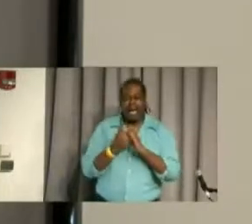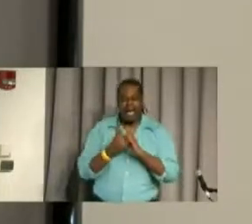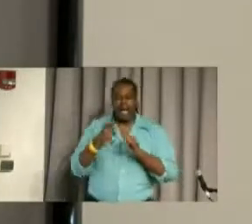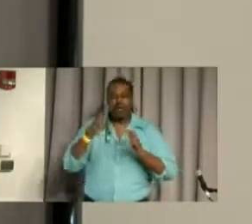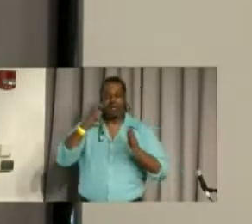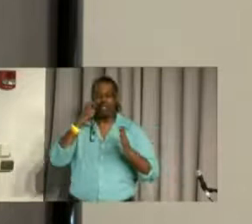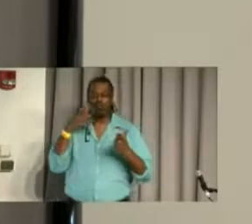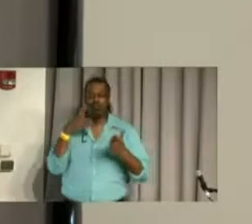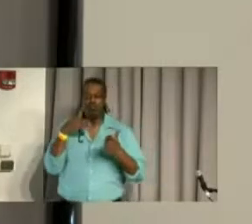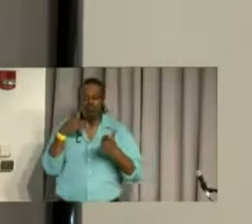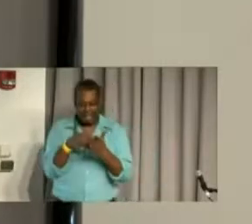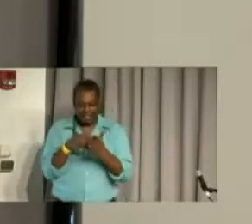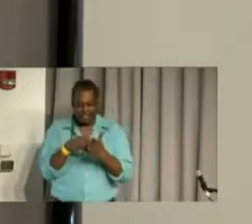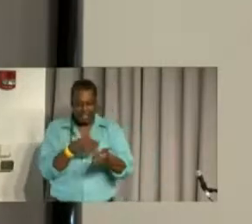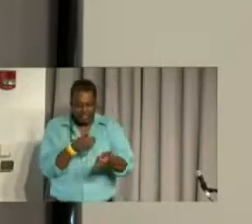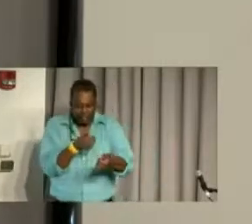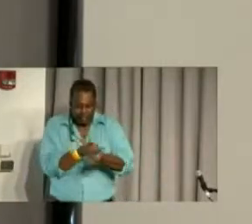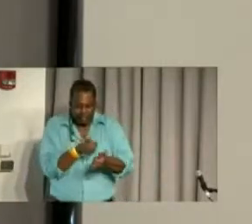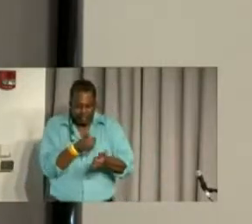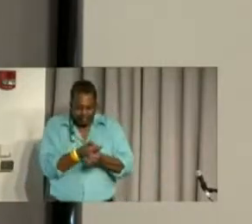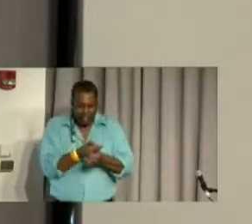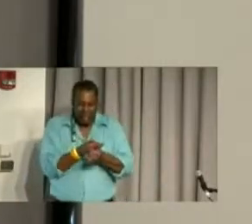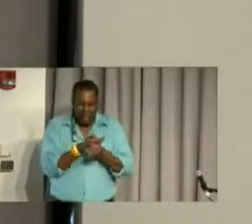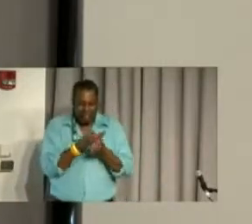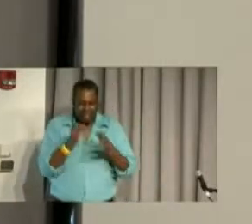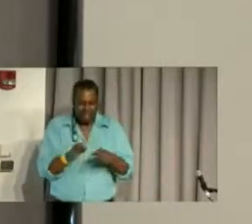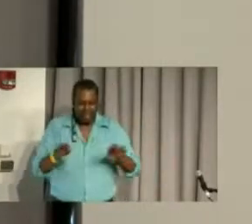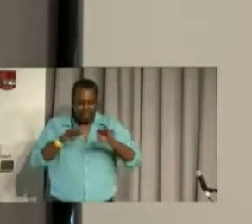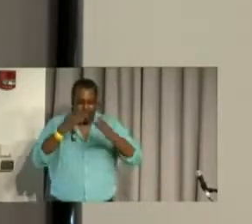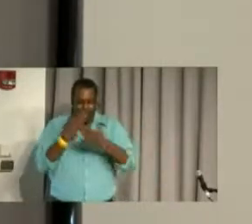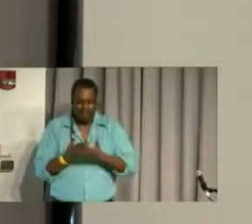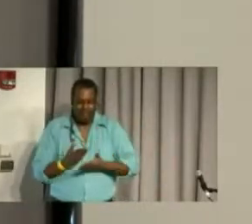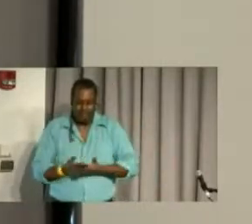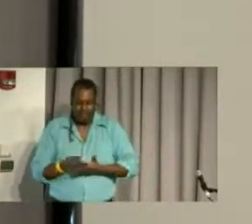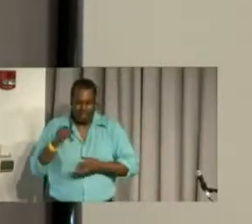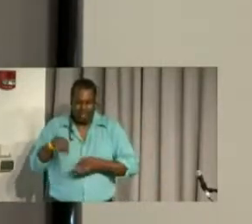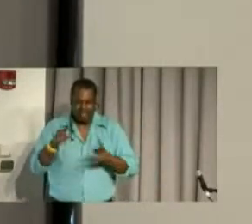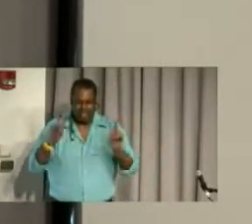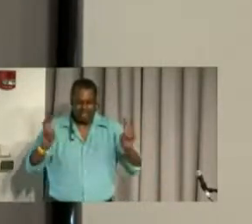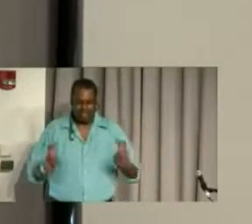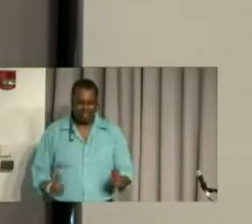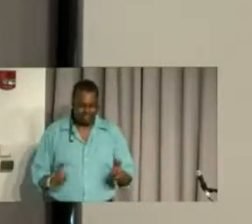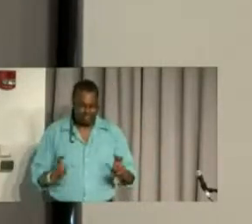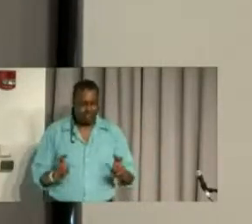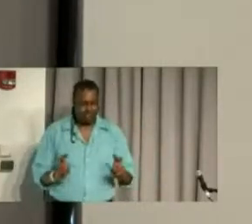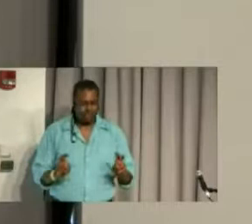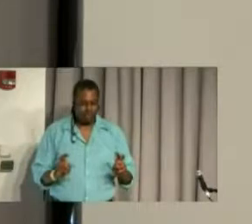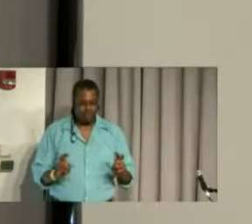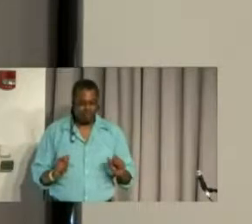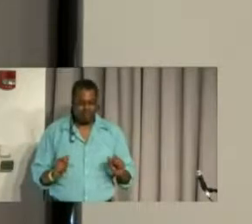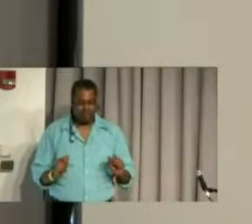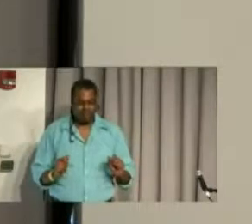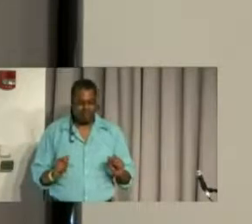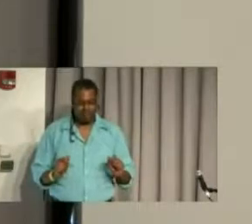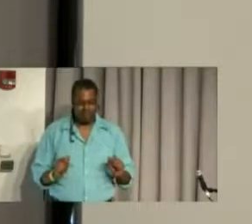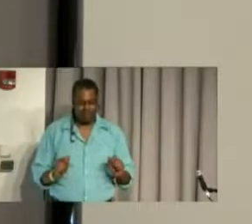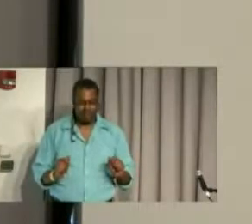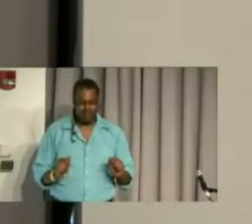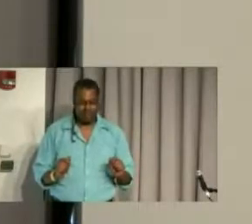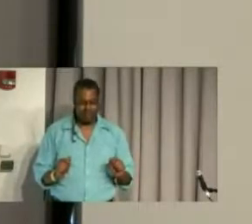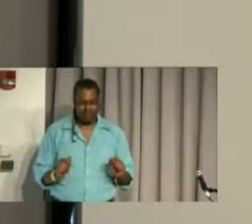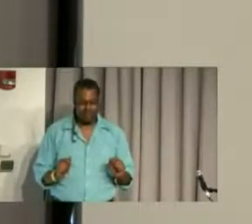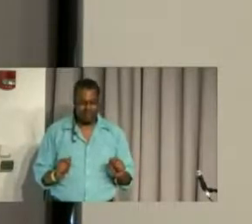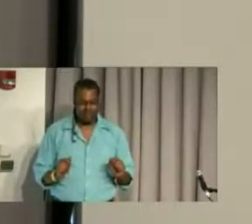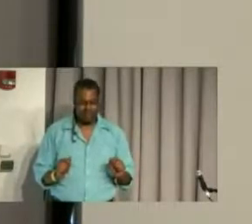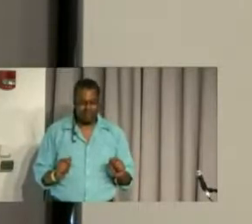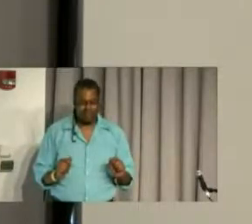punishable offenses, which bear corporate taxes or corporate penalties? Should there be